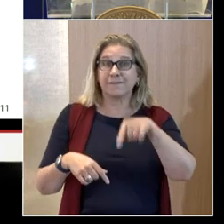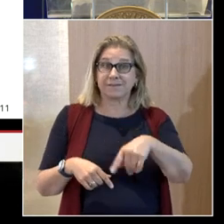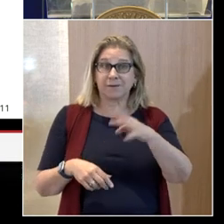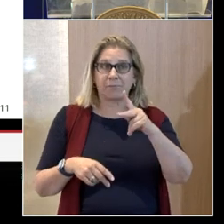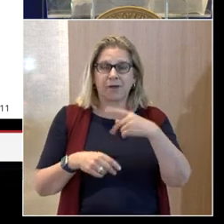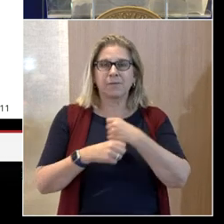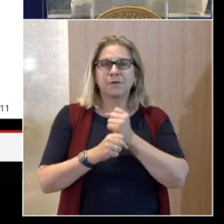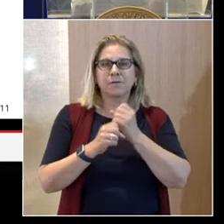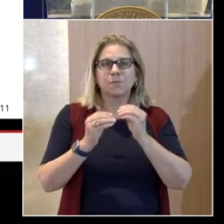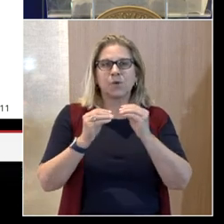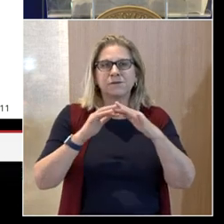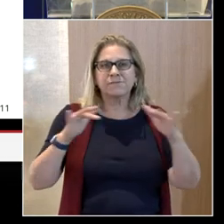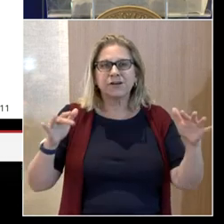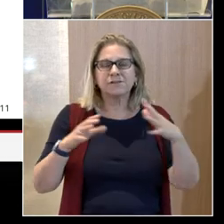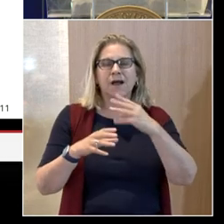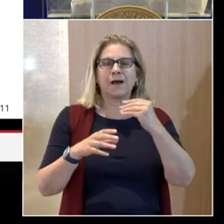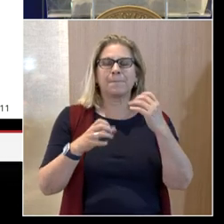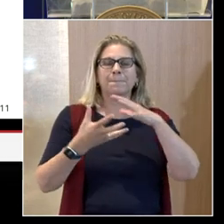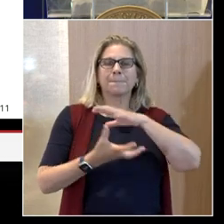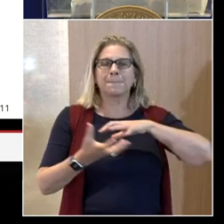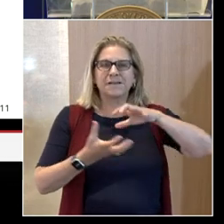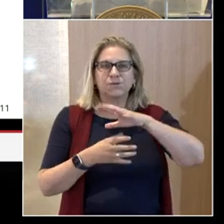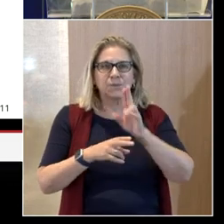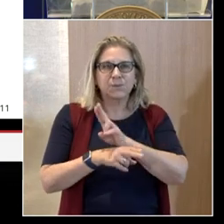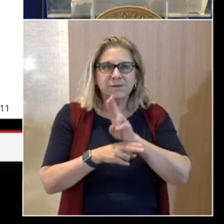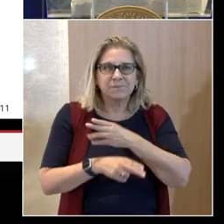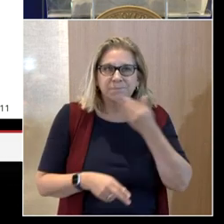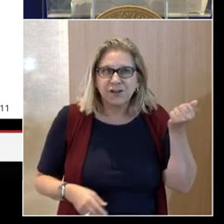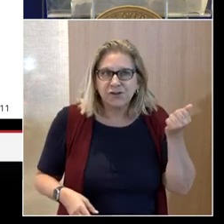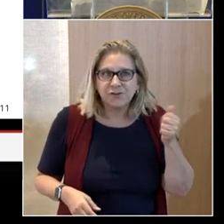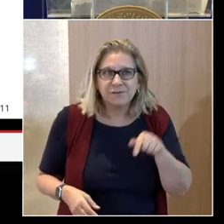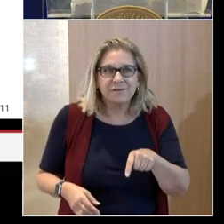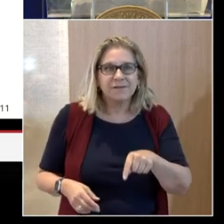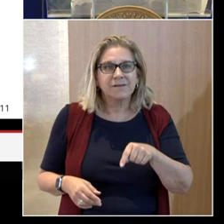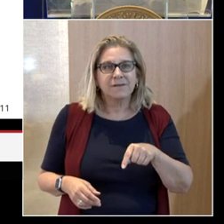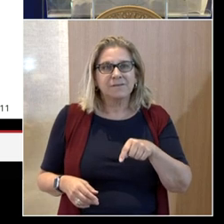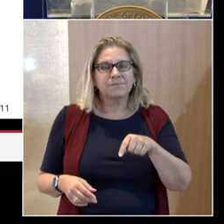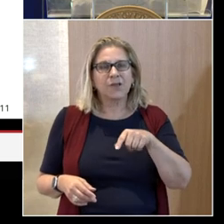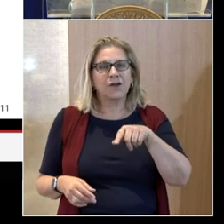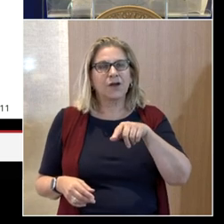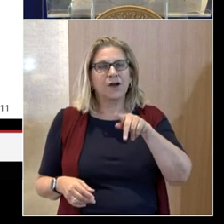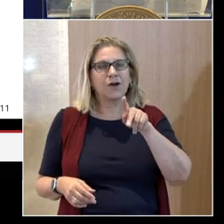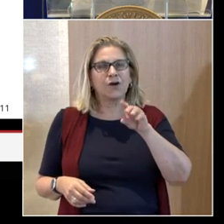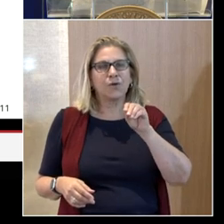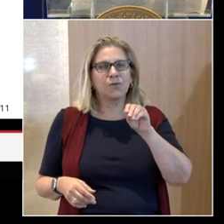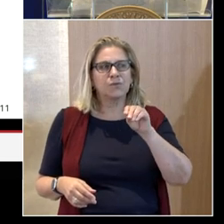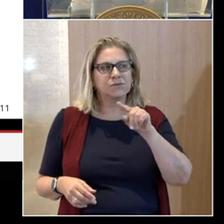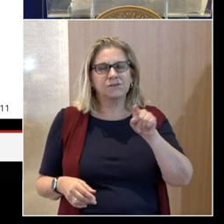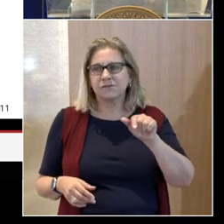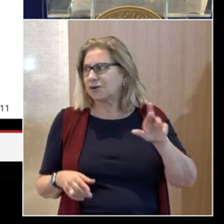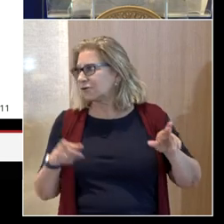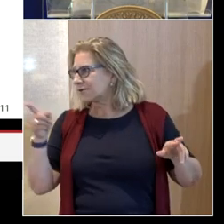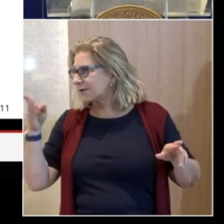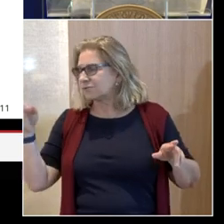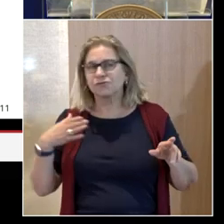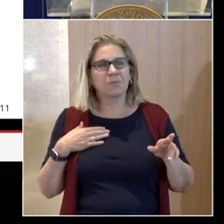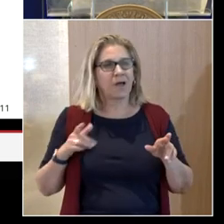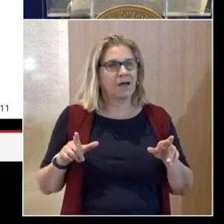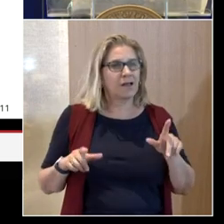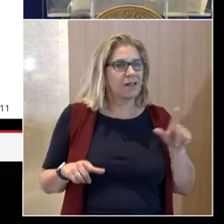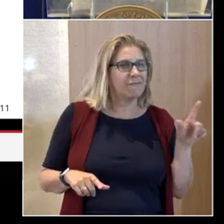Director Cozart, to my left, is here today, and I know her team is excited to talk to you more about their excellent work.